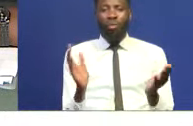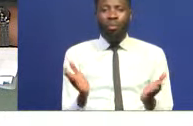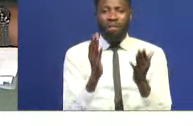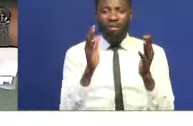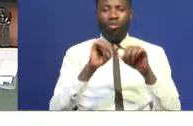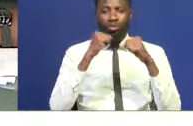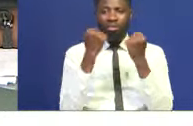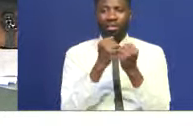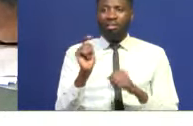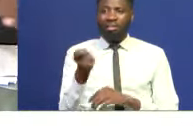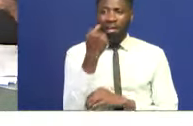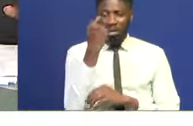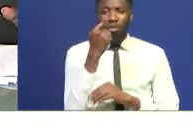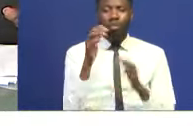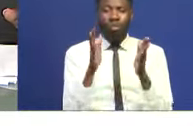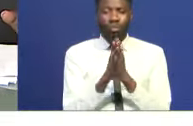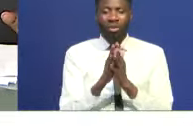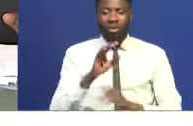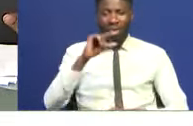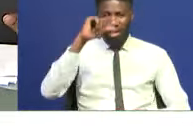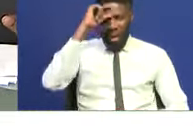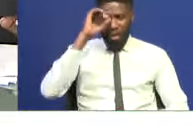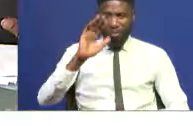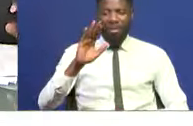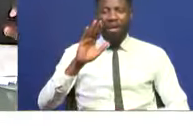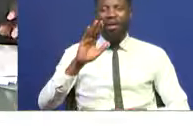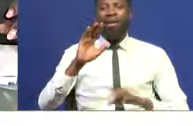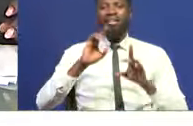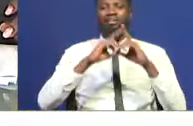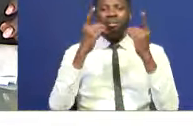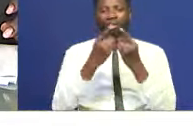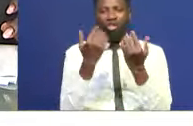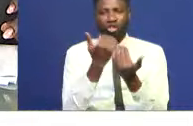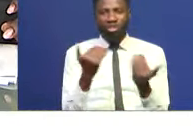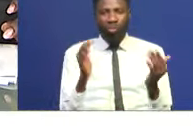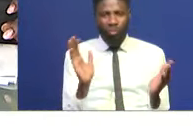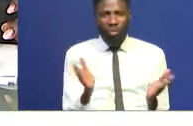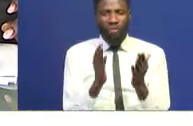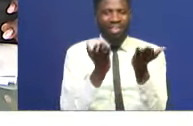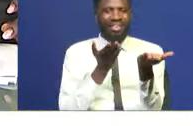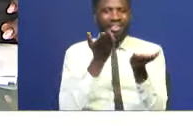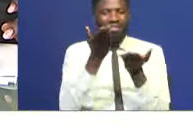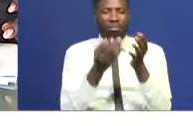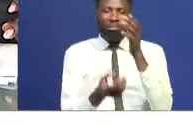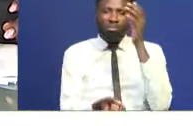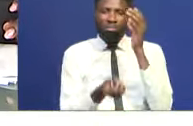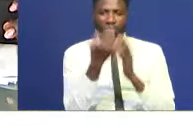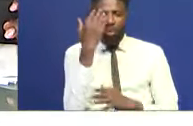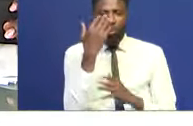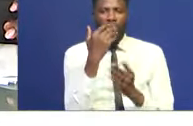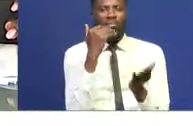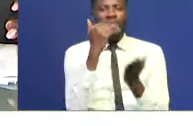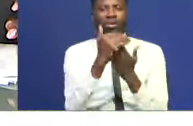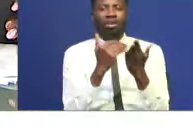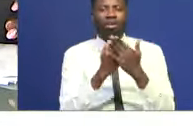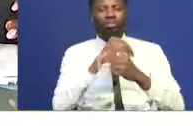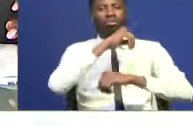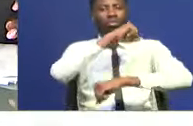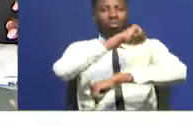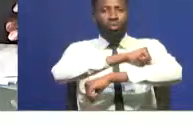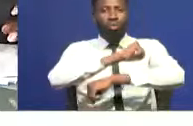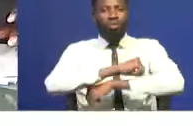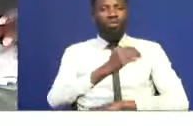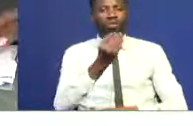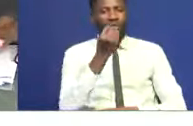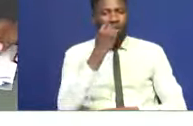newly established State Department for Children Welfare Services, has initiated a pilot school feeding program in selected counties